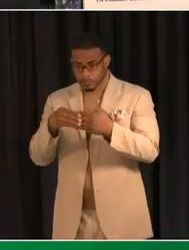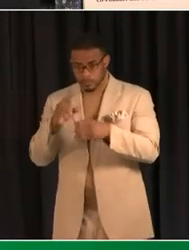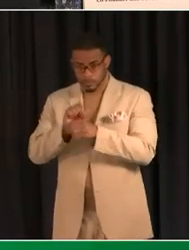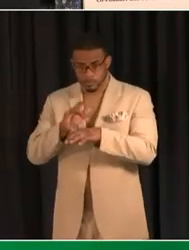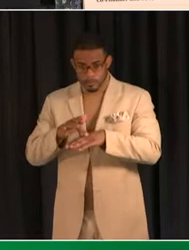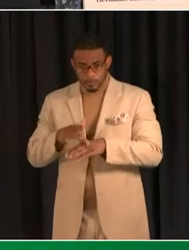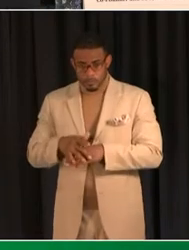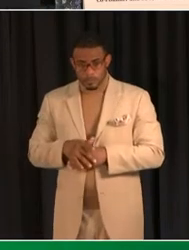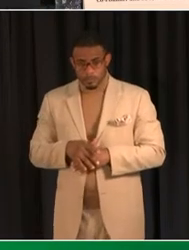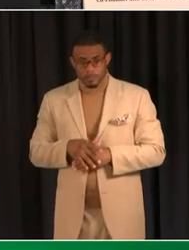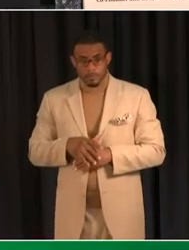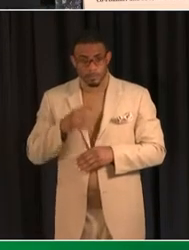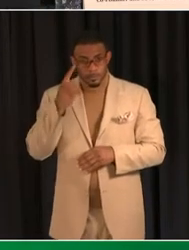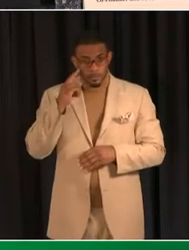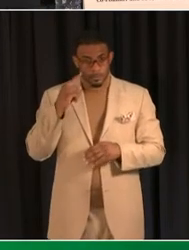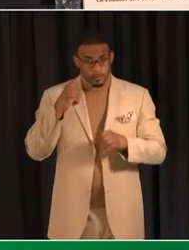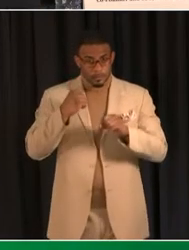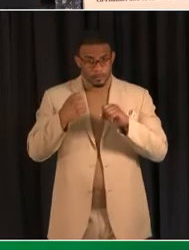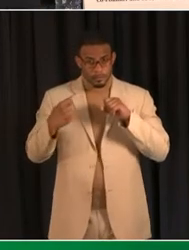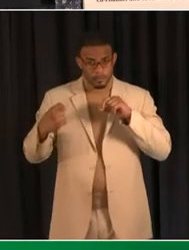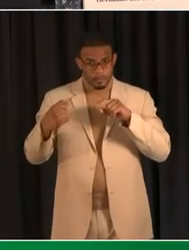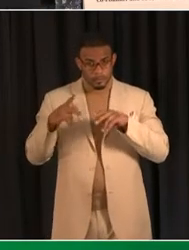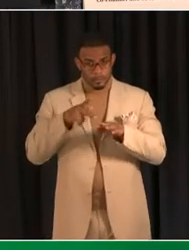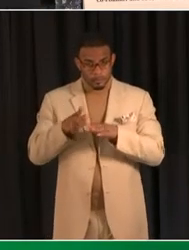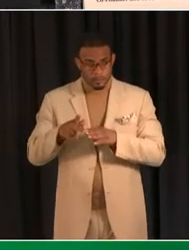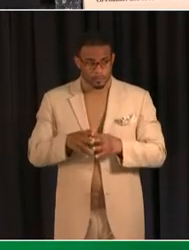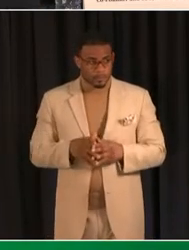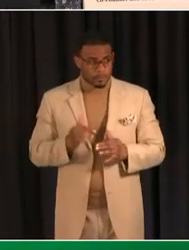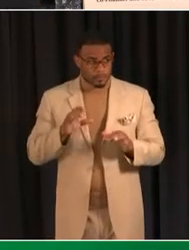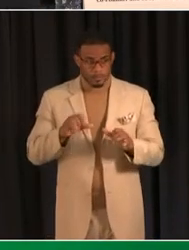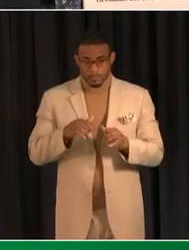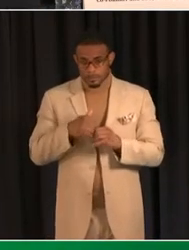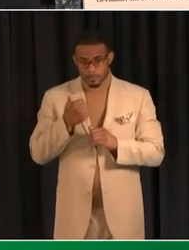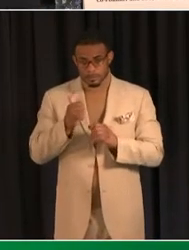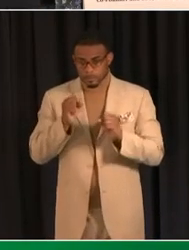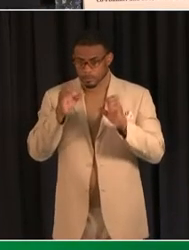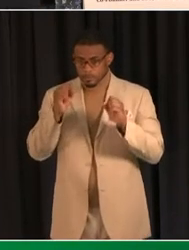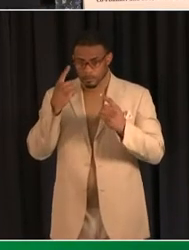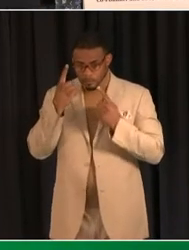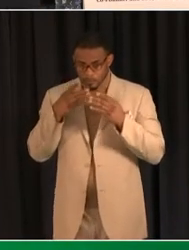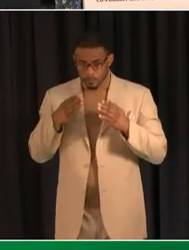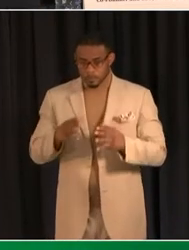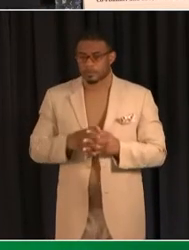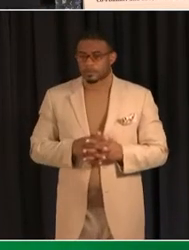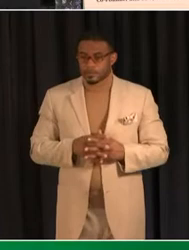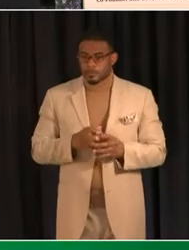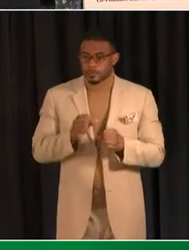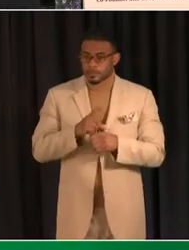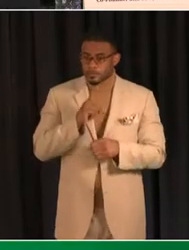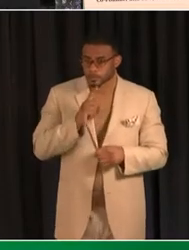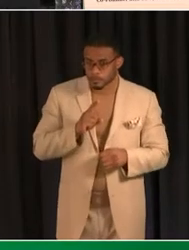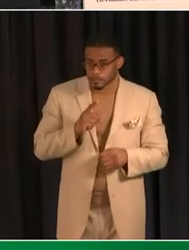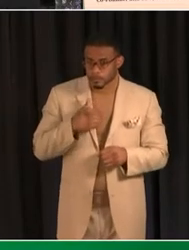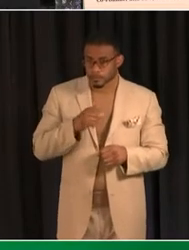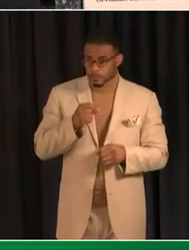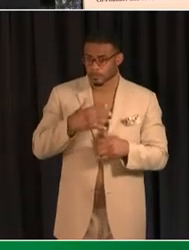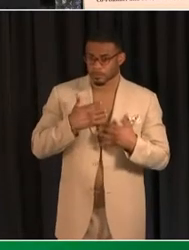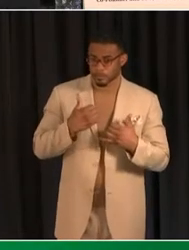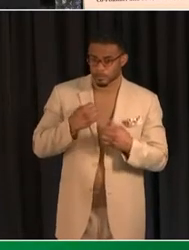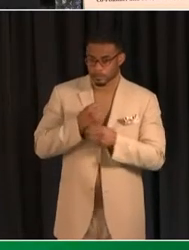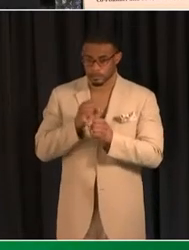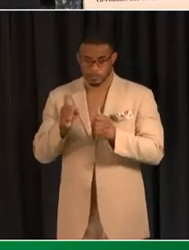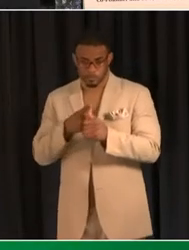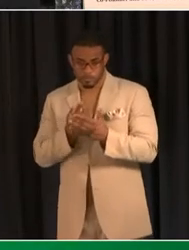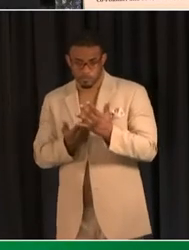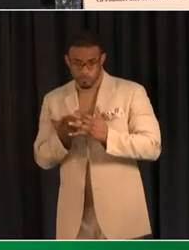bookable, flexible workspaces for remote professionals. We do this in an incredibly thoughtful way, making sure that we put health